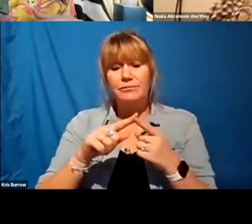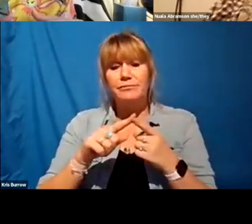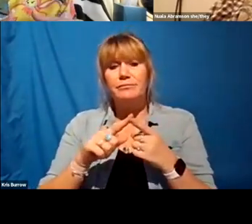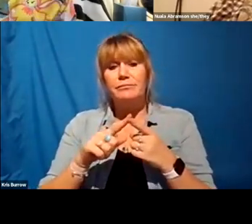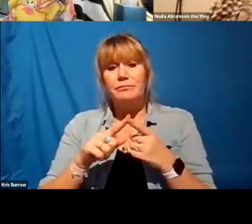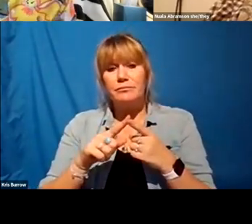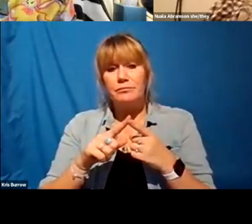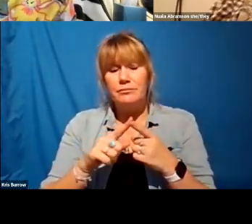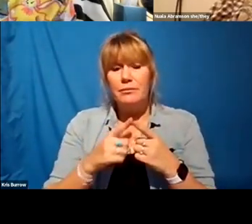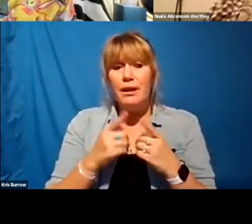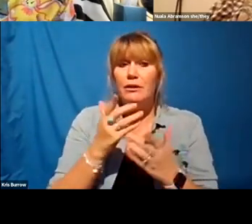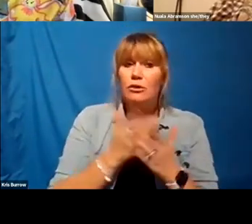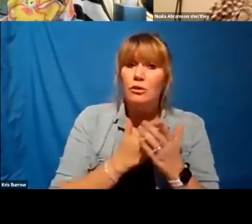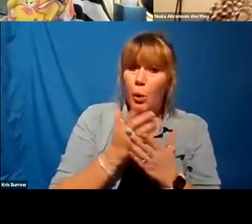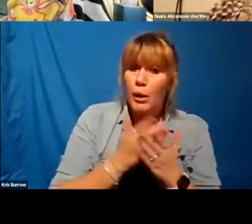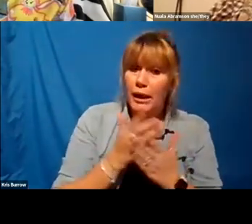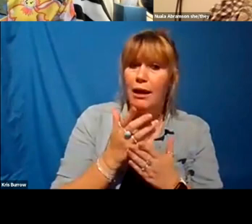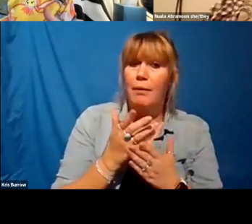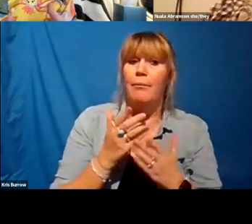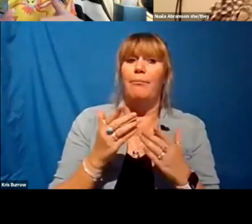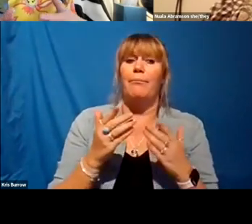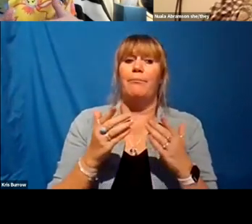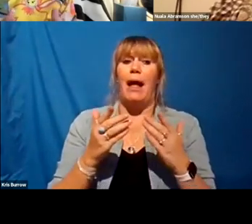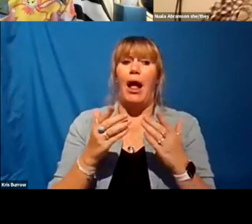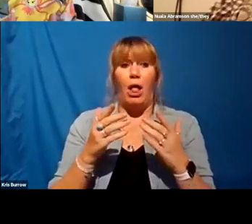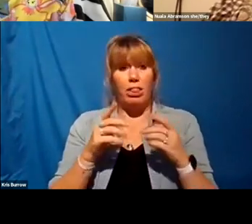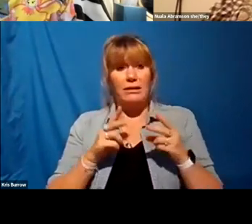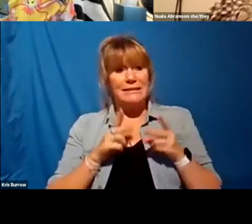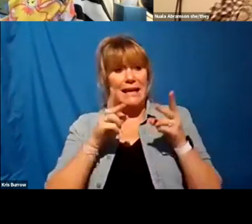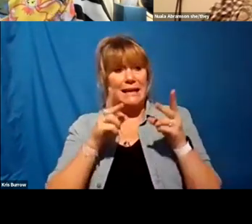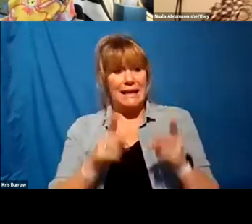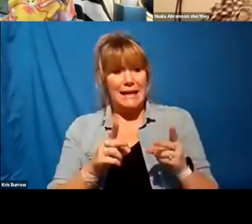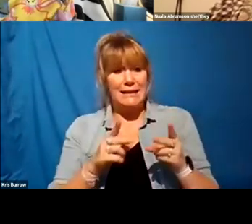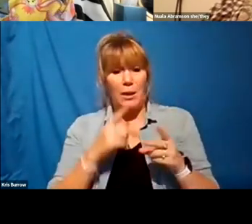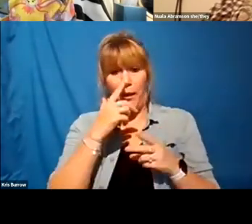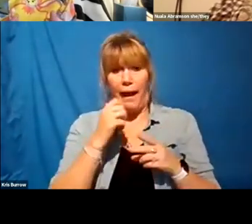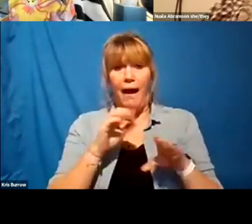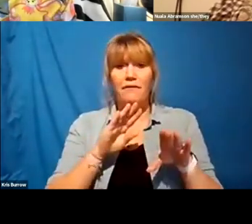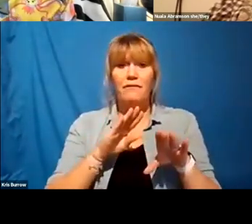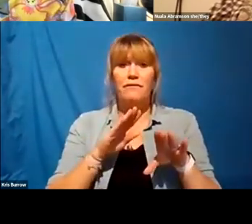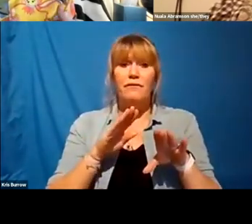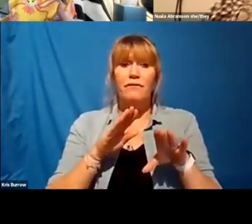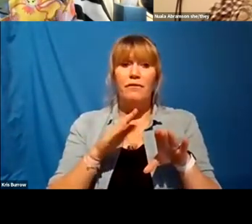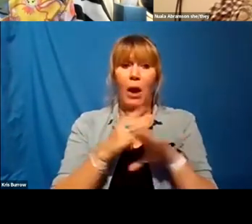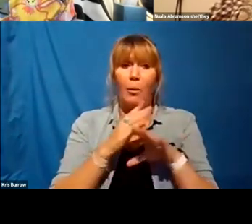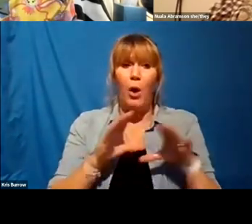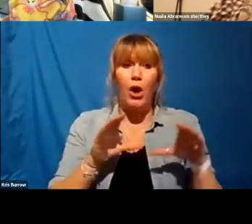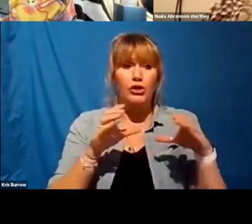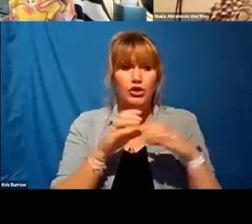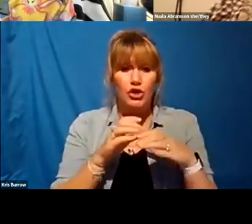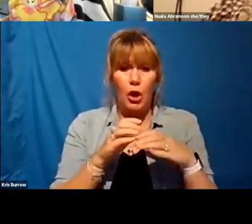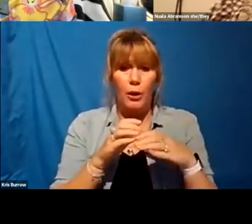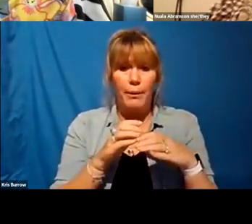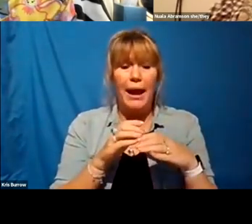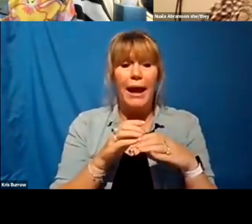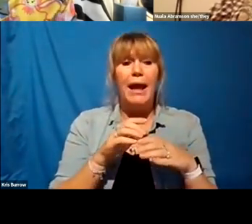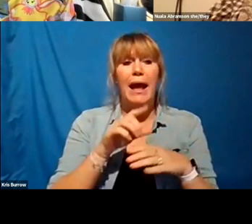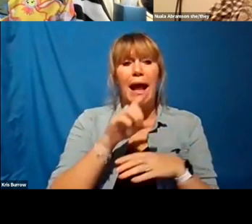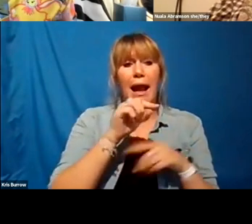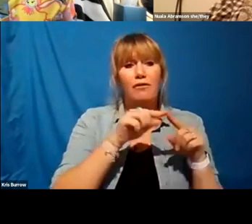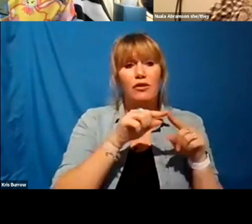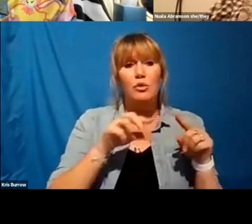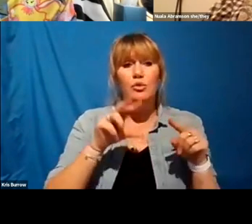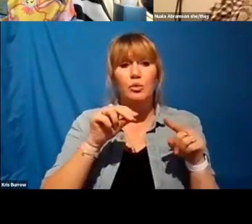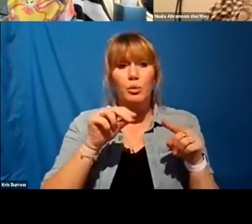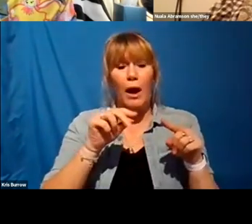about accessible eco-embroidery techniques, then we have a workshop, Greenwich Mean Time, 11 o'clock to 12